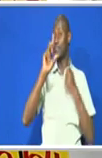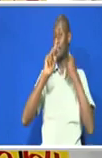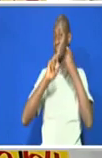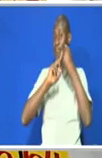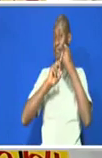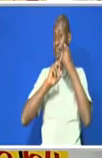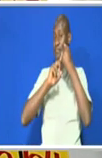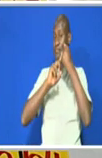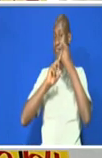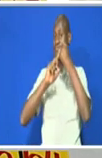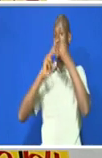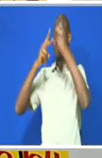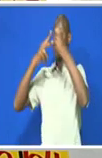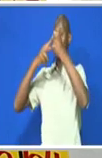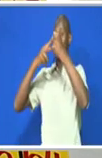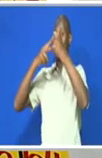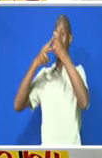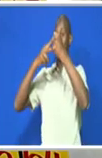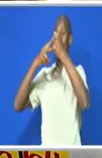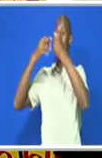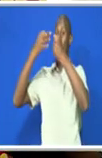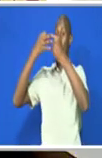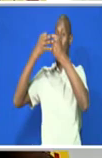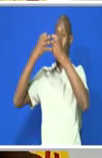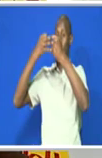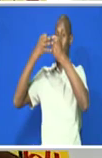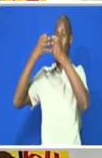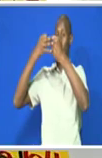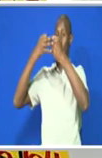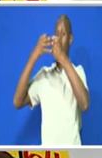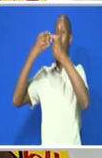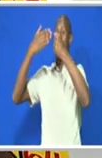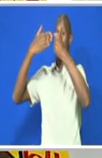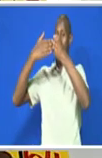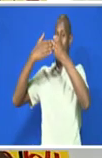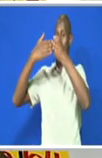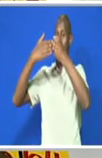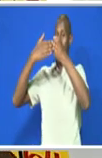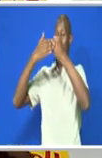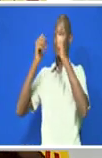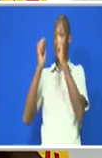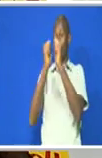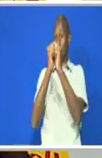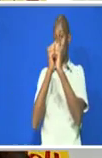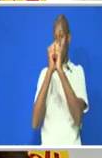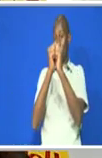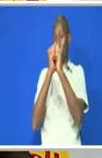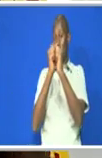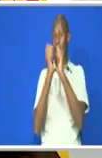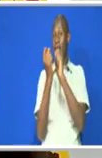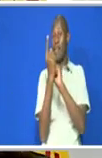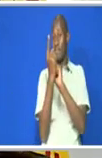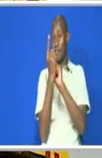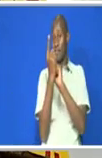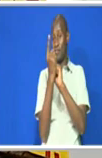6, 7, 8, 9, 10,